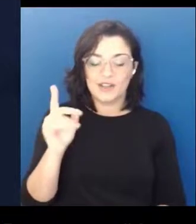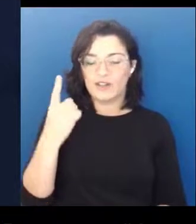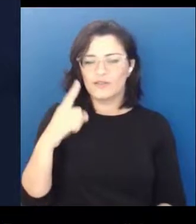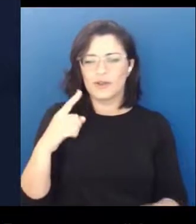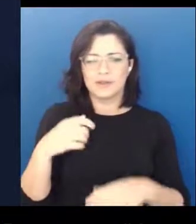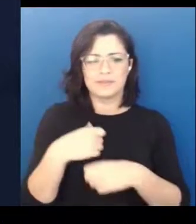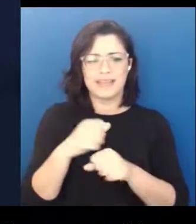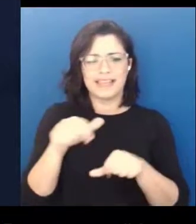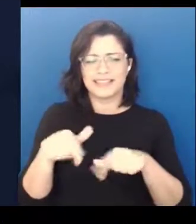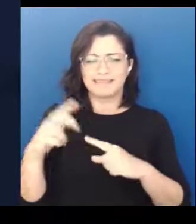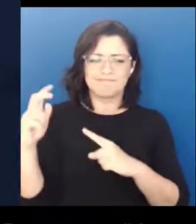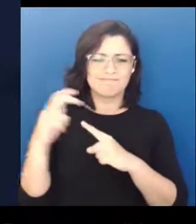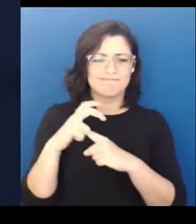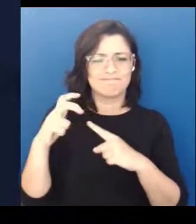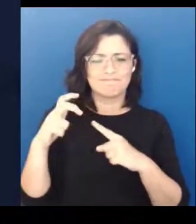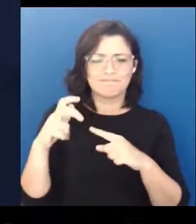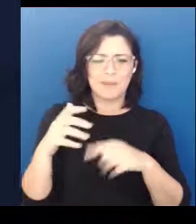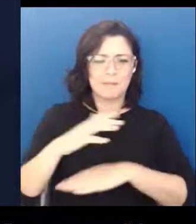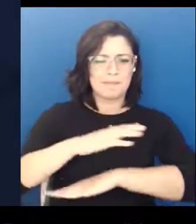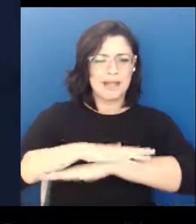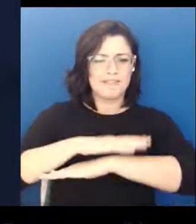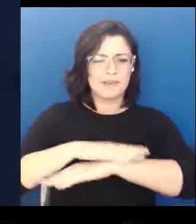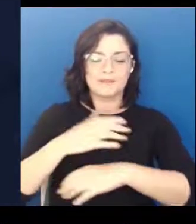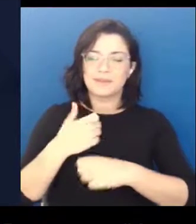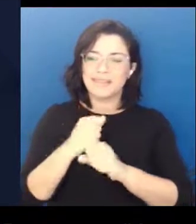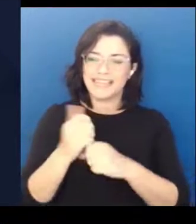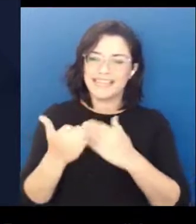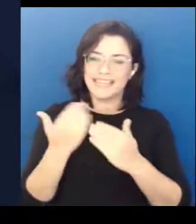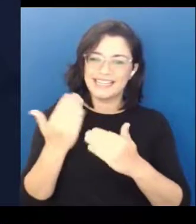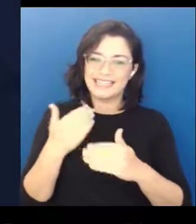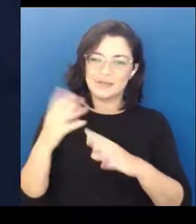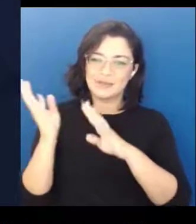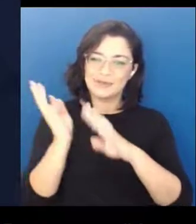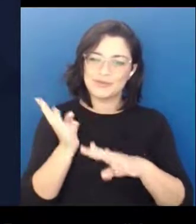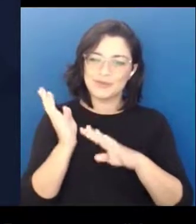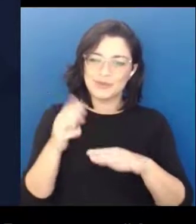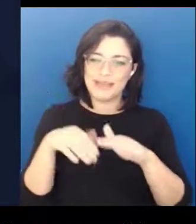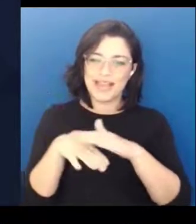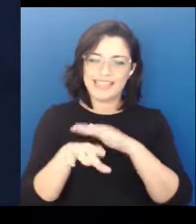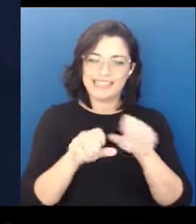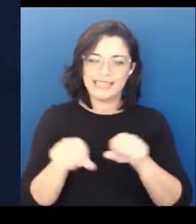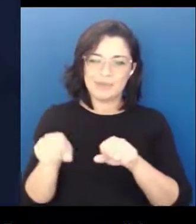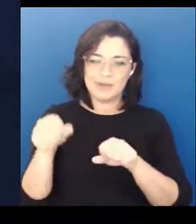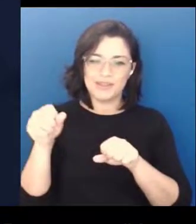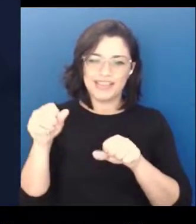to stream accessible events to online platforms that otherwise are not accessible.